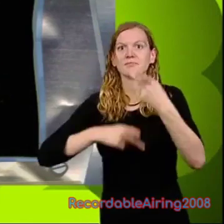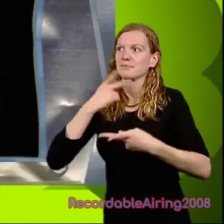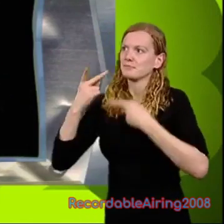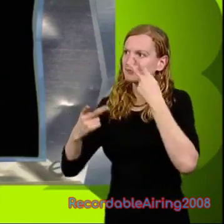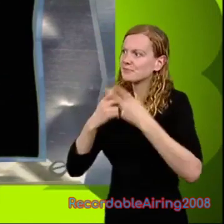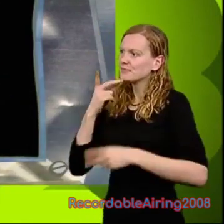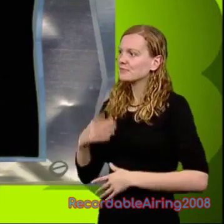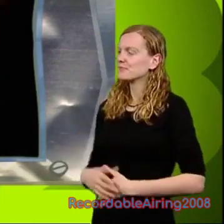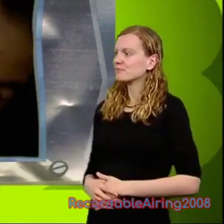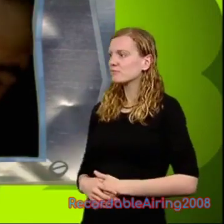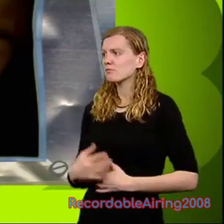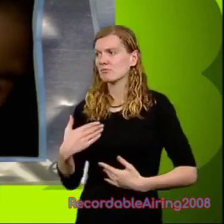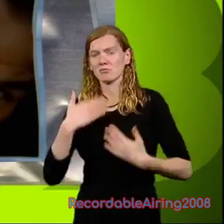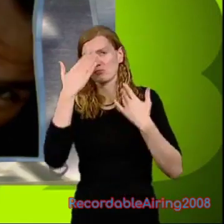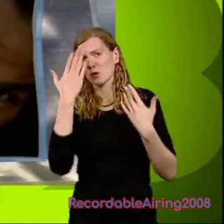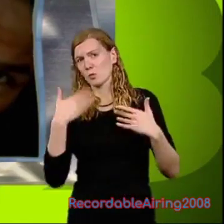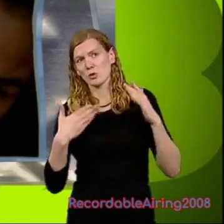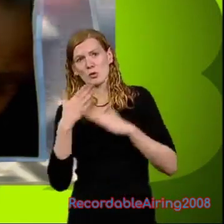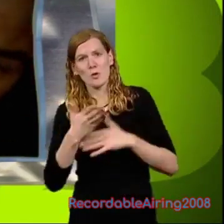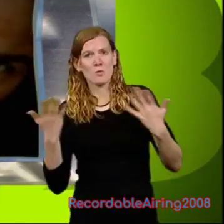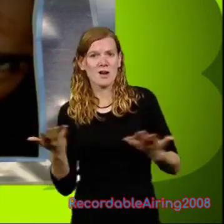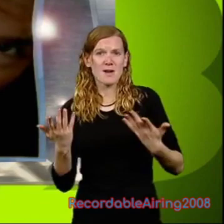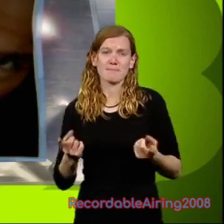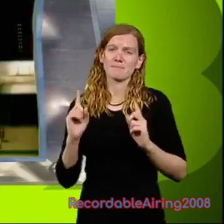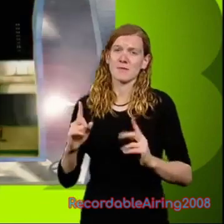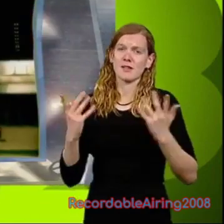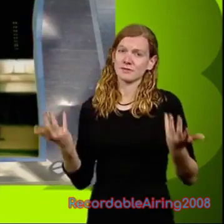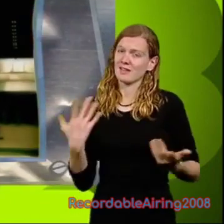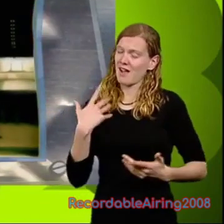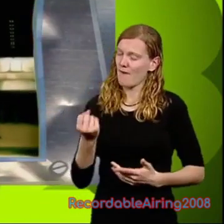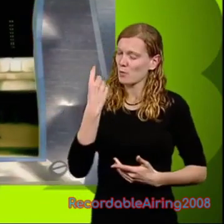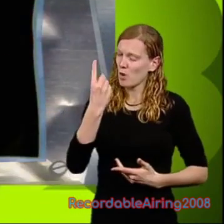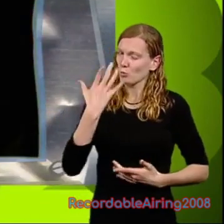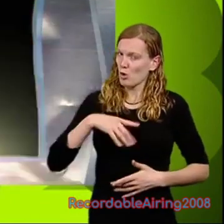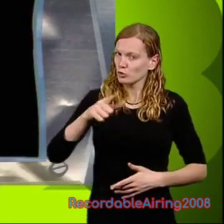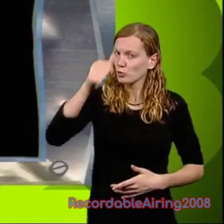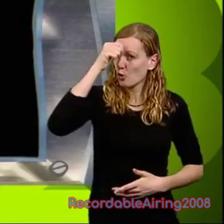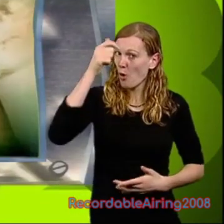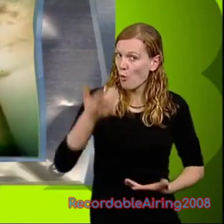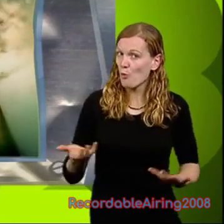But baby, I got one thing I want you.